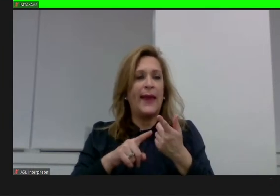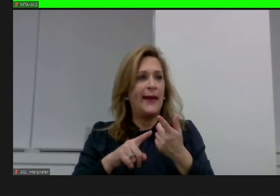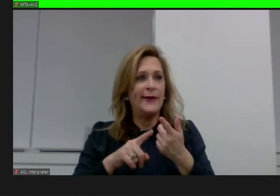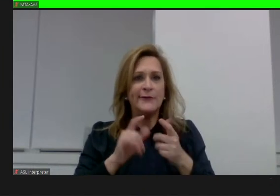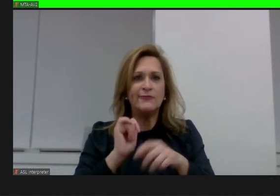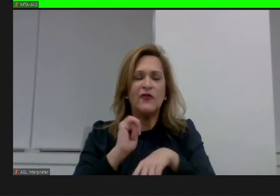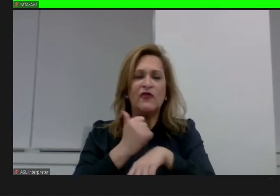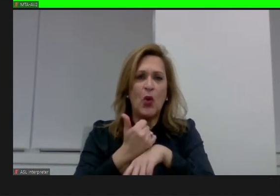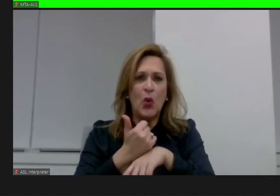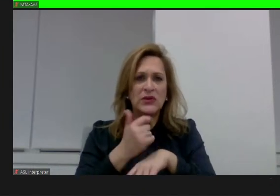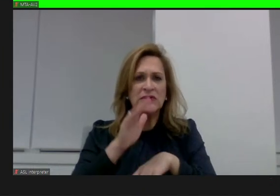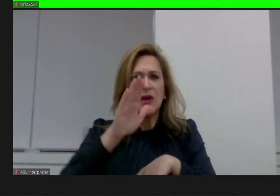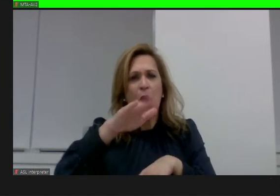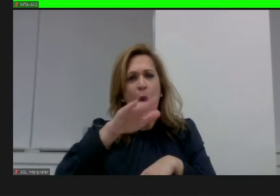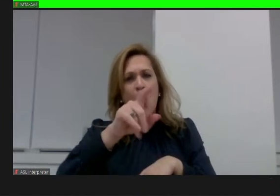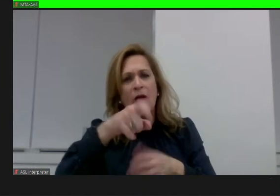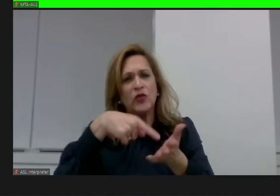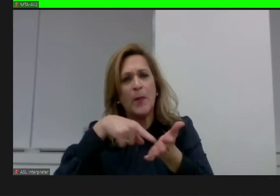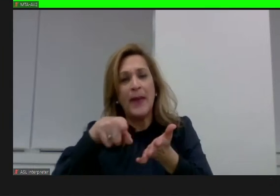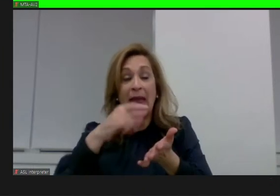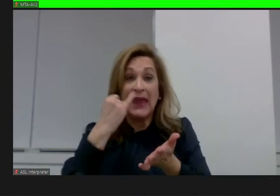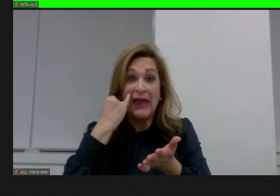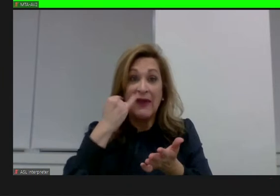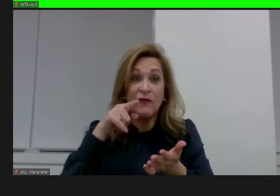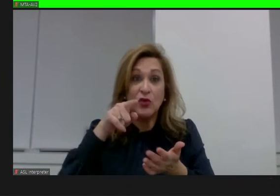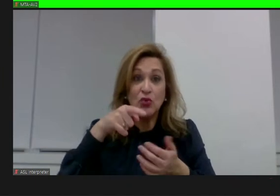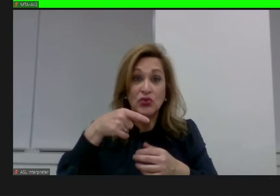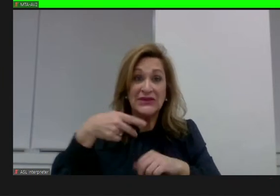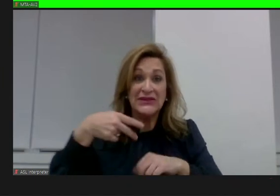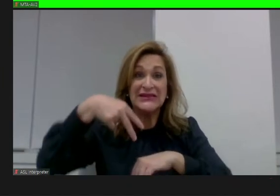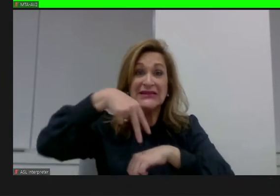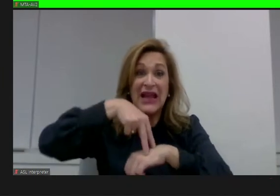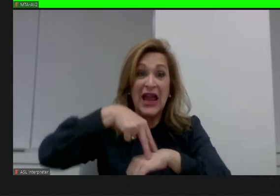paying the fare if you're standing in front of the turnstile.